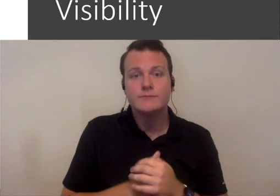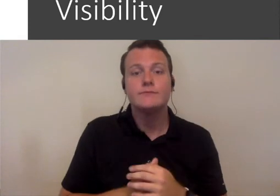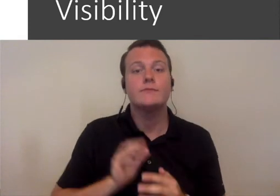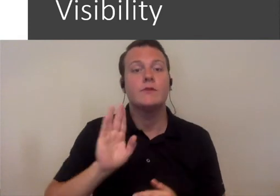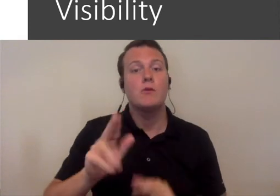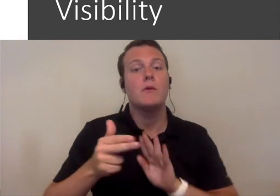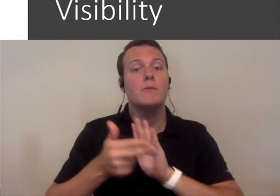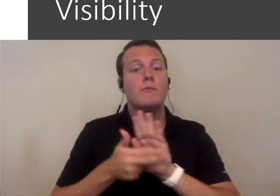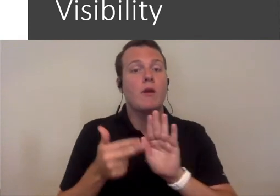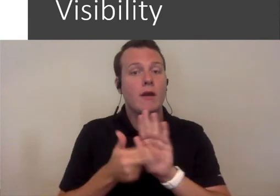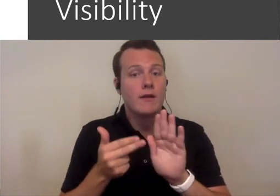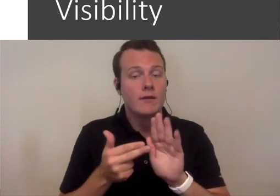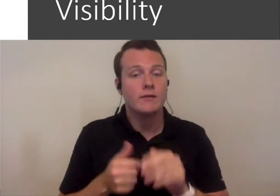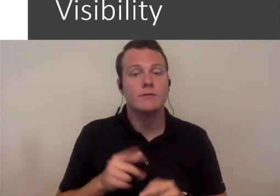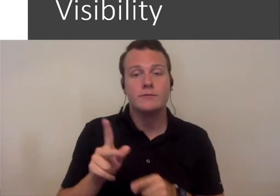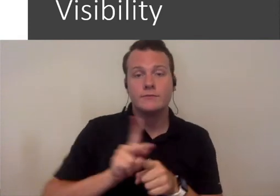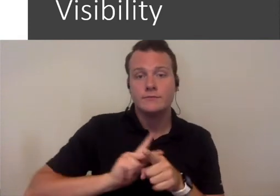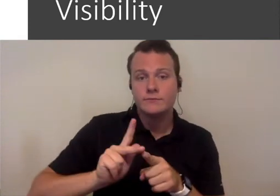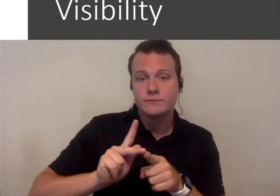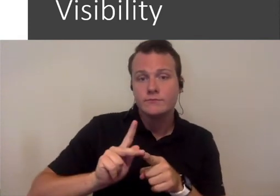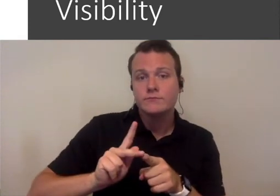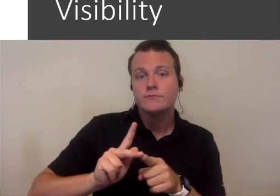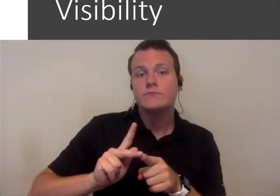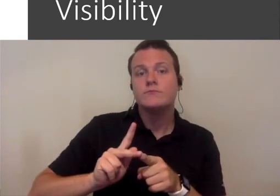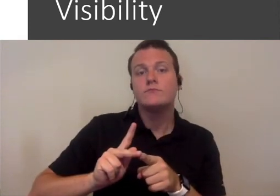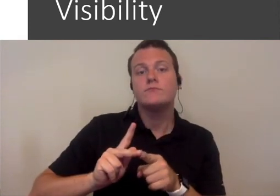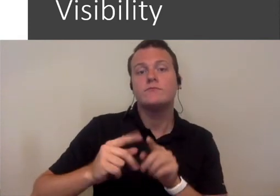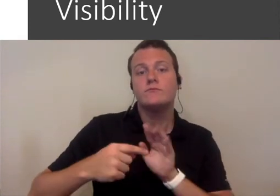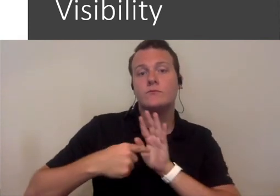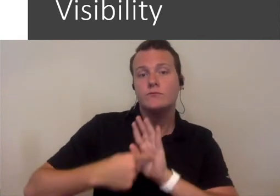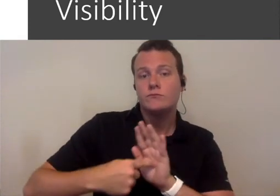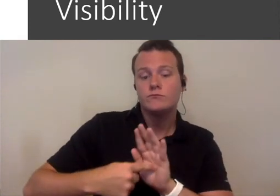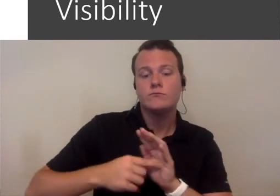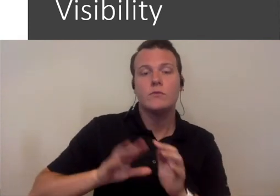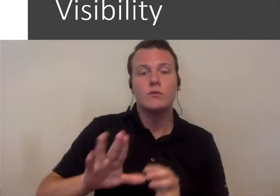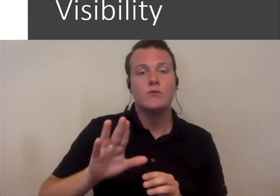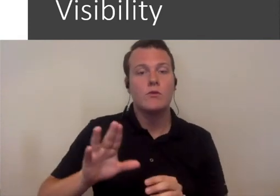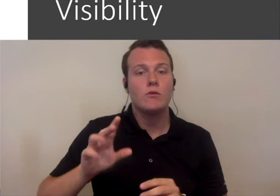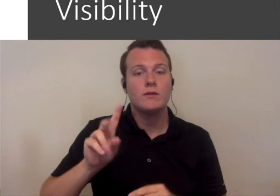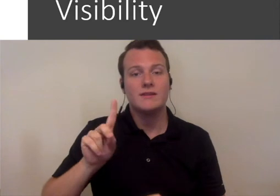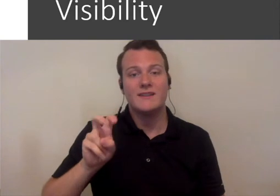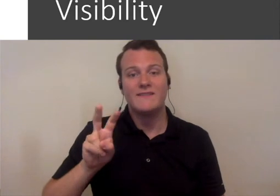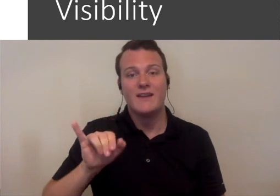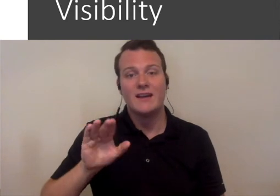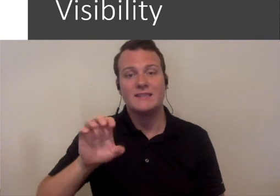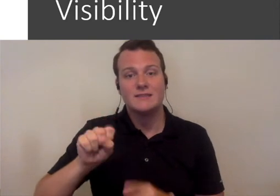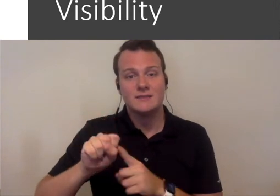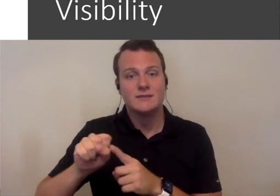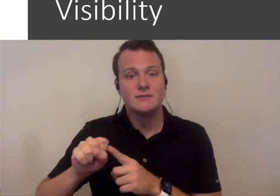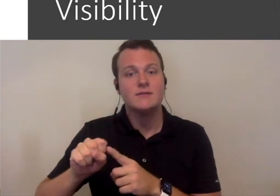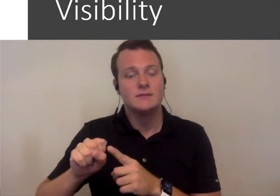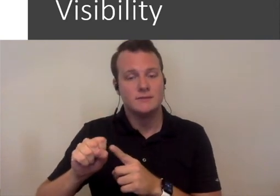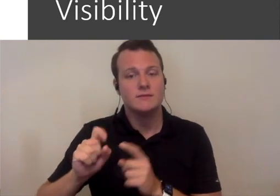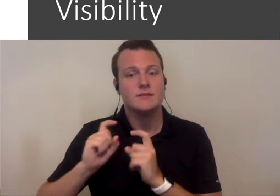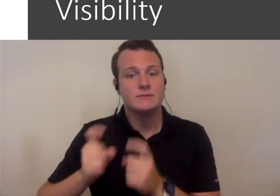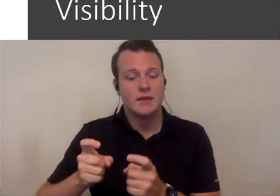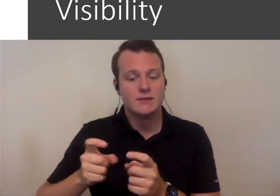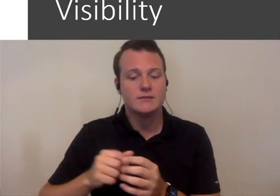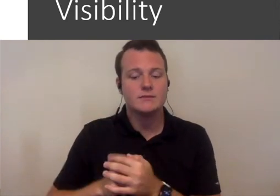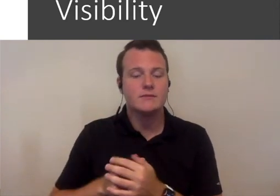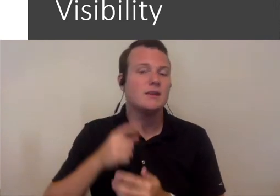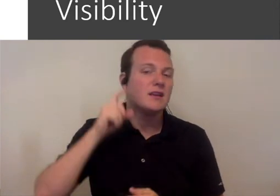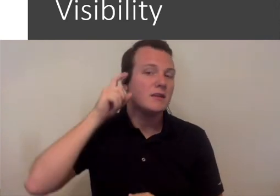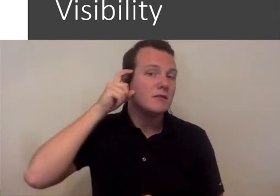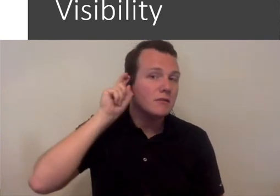brand, your professionalism, the devices that you dispense. If you're in the hearing aid side of the